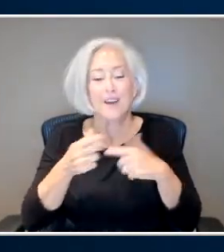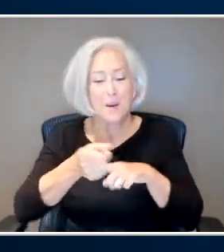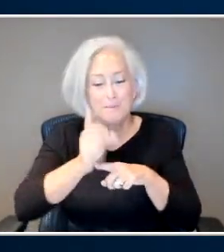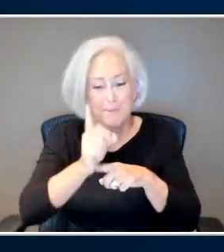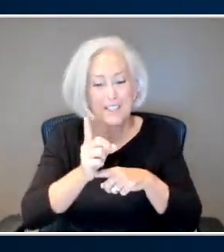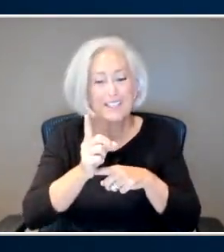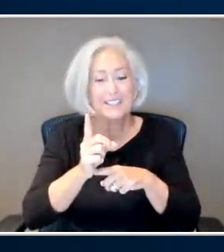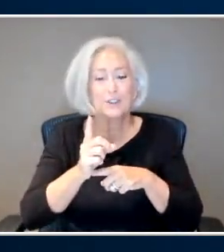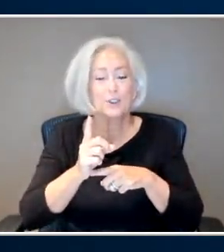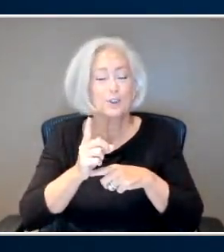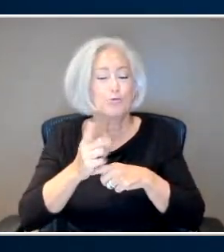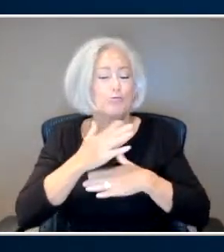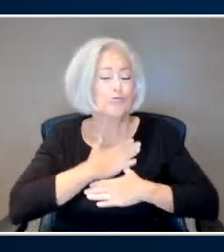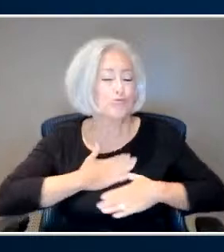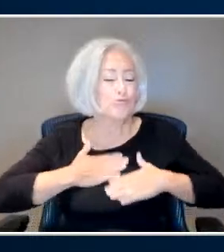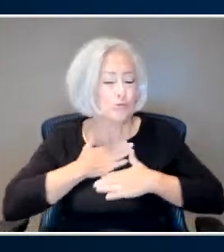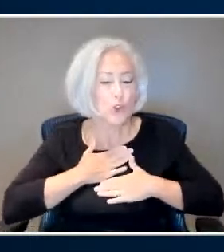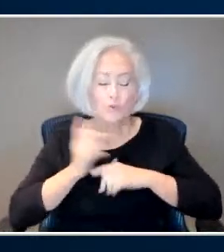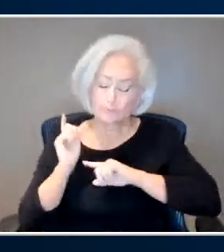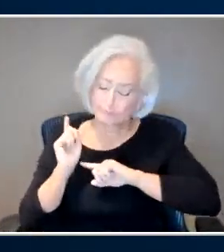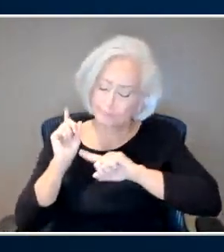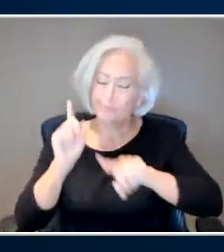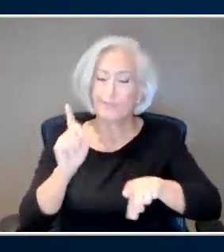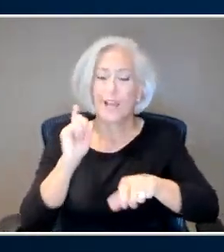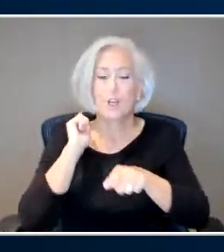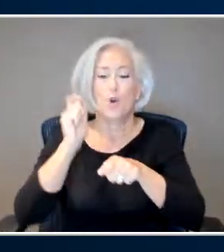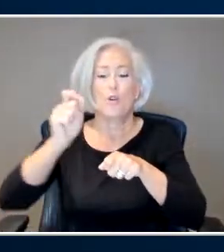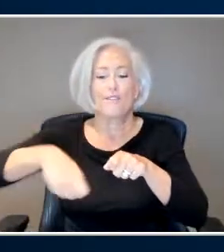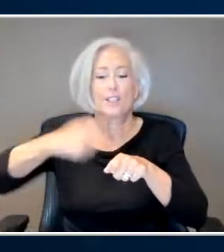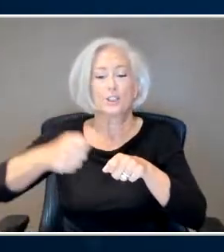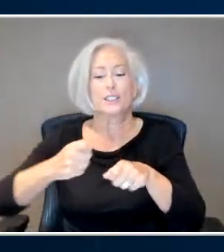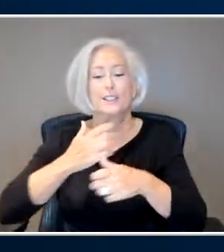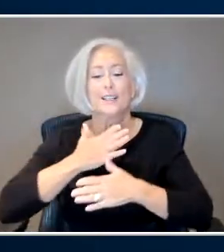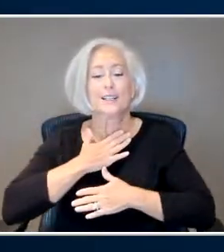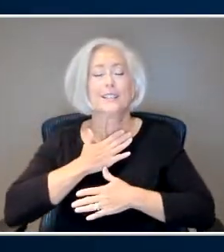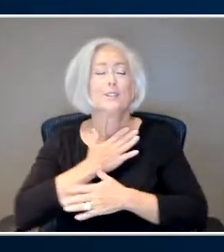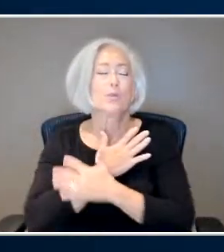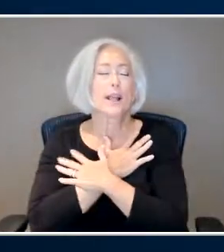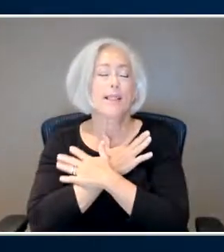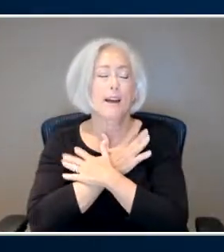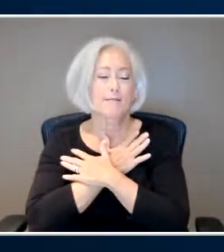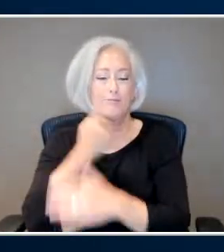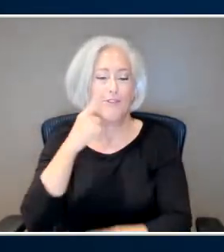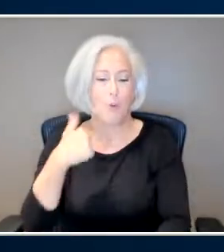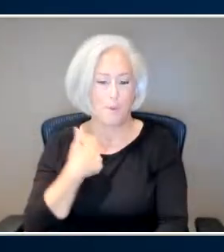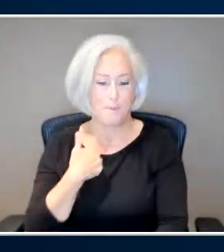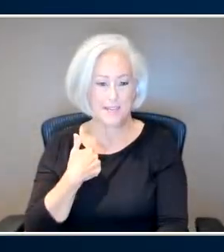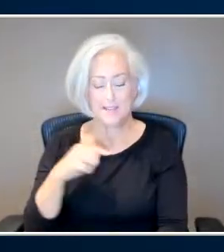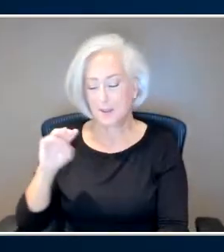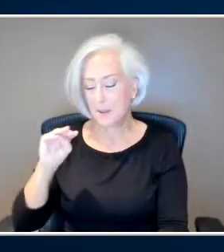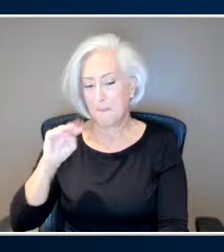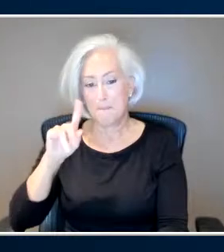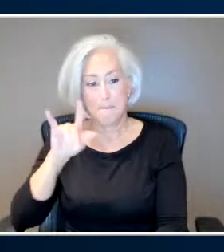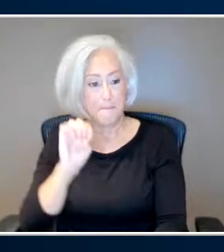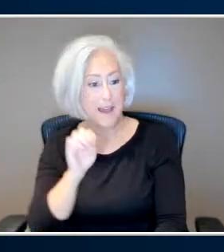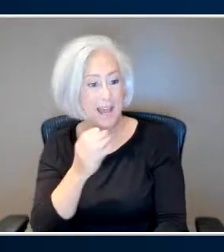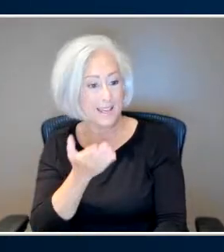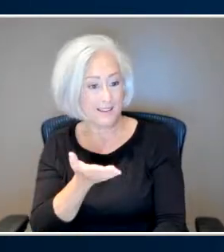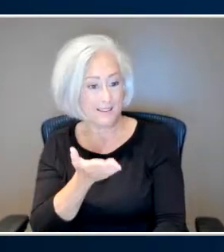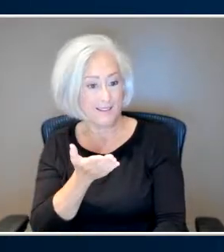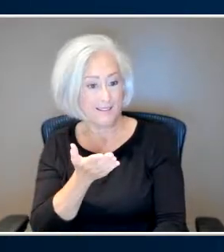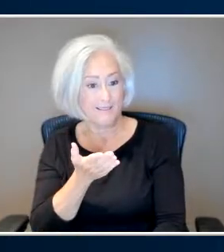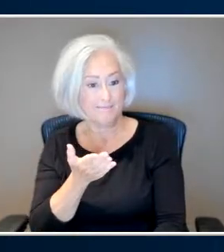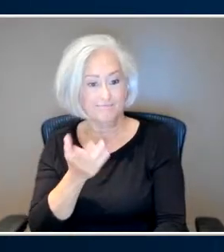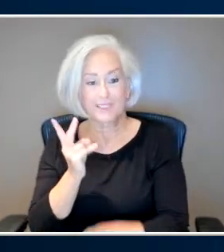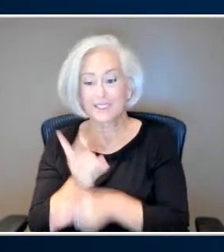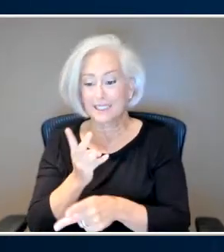go fishing. It's one of the most relaxing things to me. Mike, what about you? Yeah, I've got something that keeps me very busy as